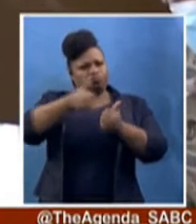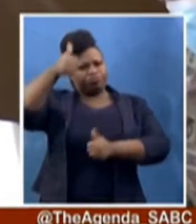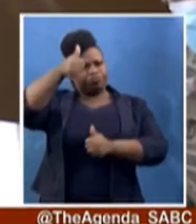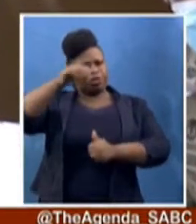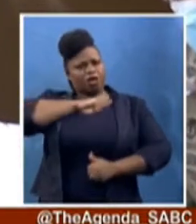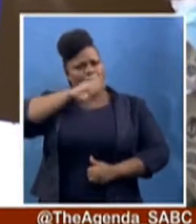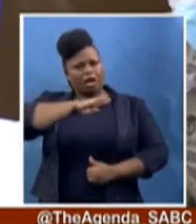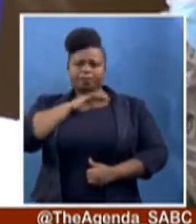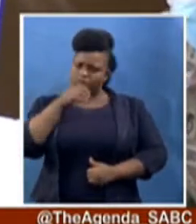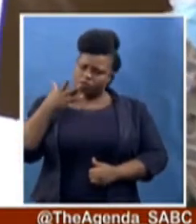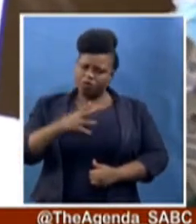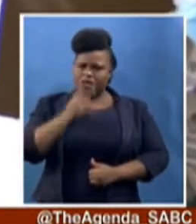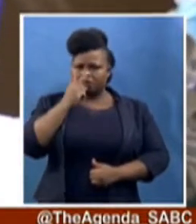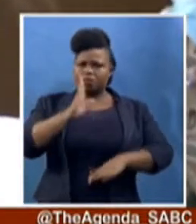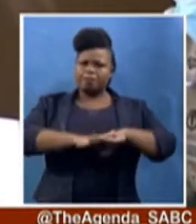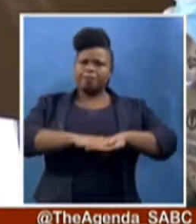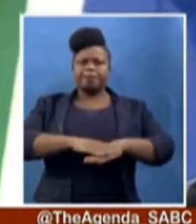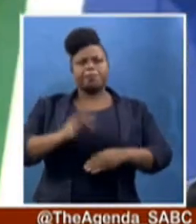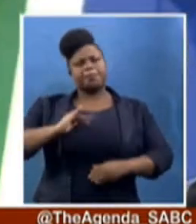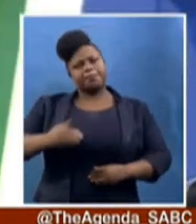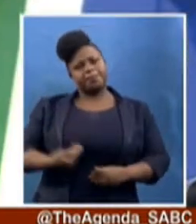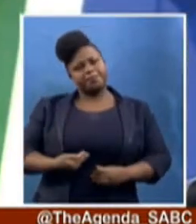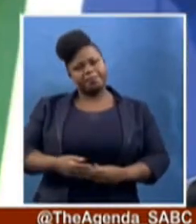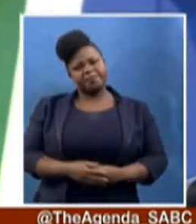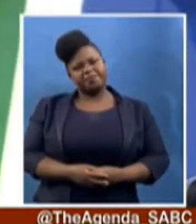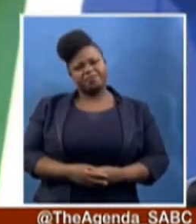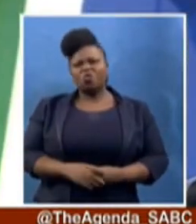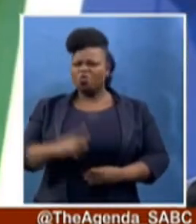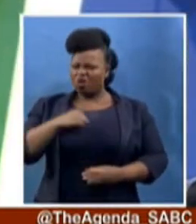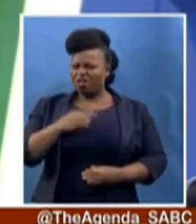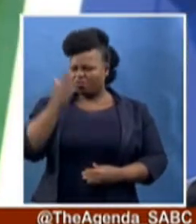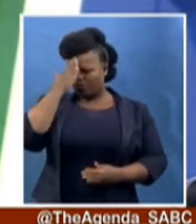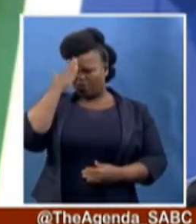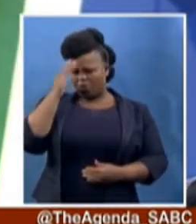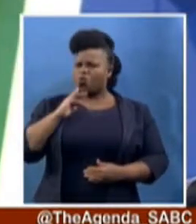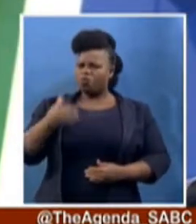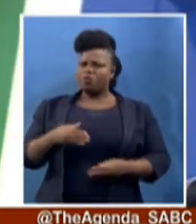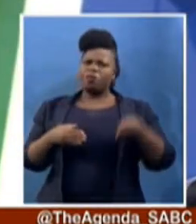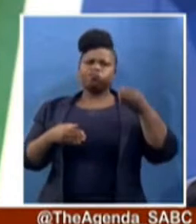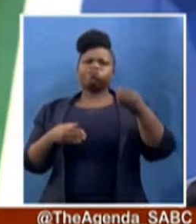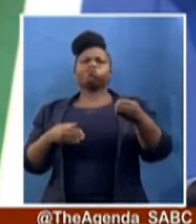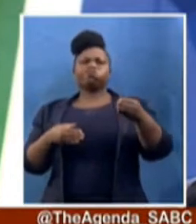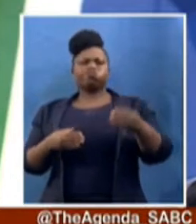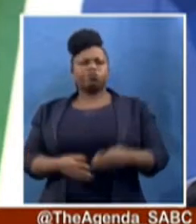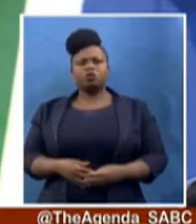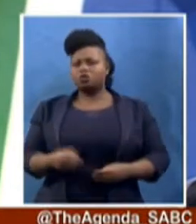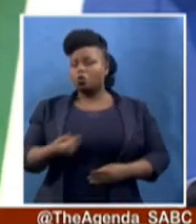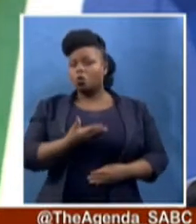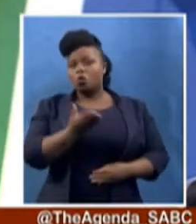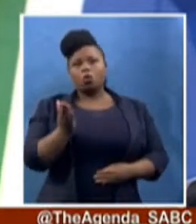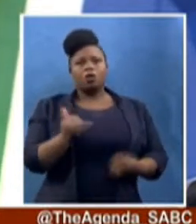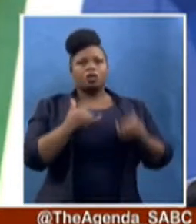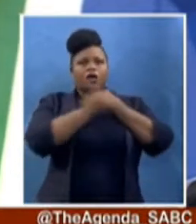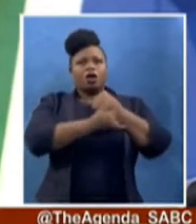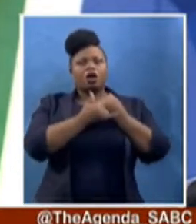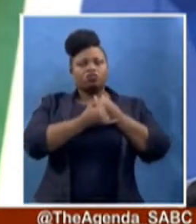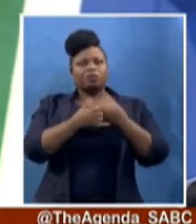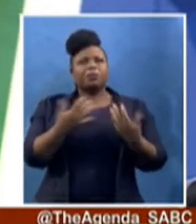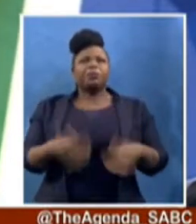Because we know they are there. The entire nation was filled with pride when we